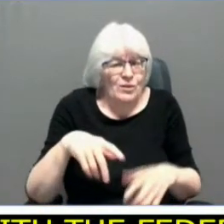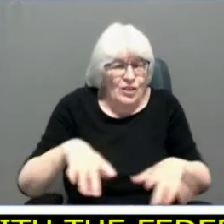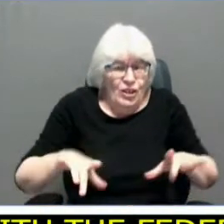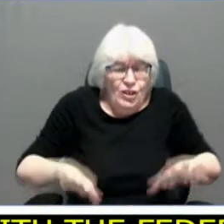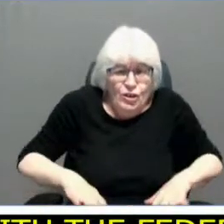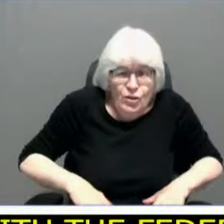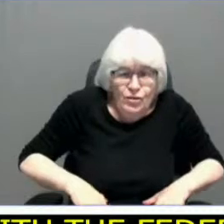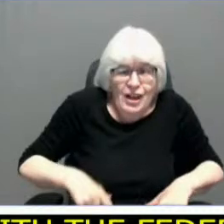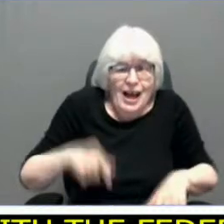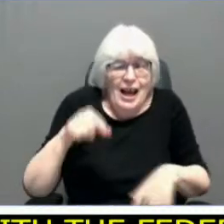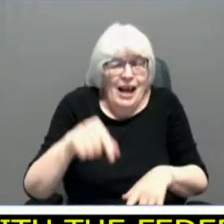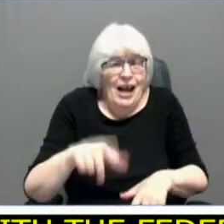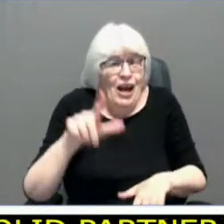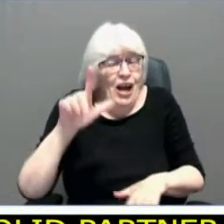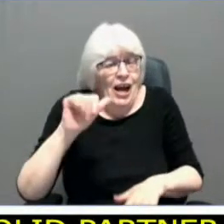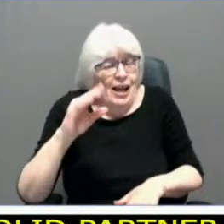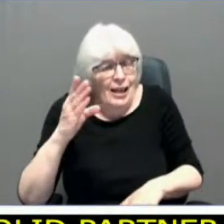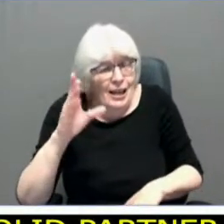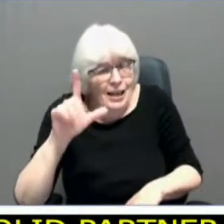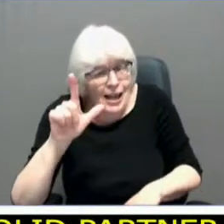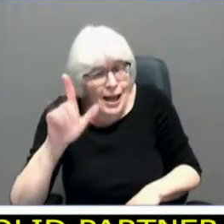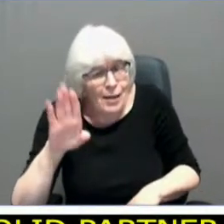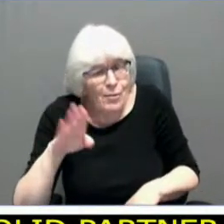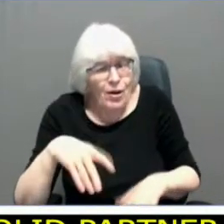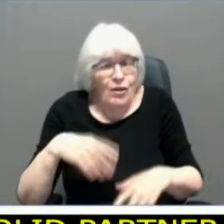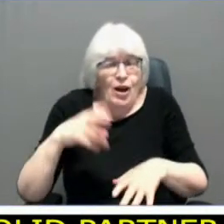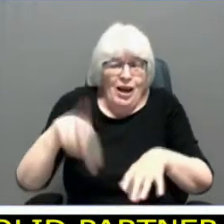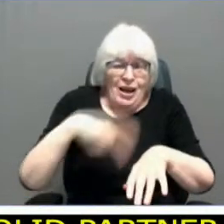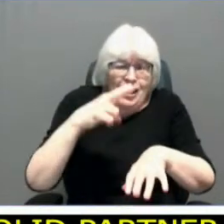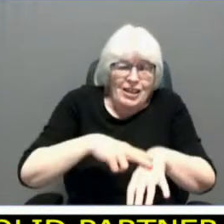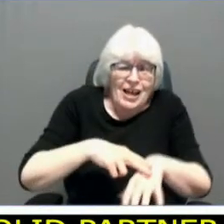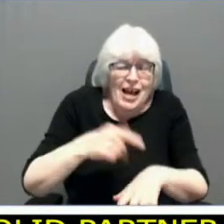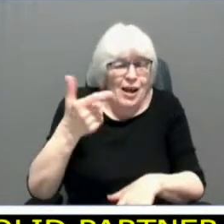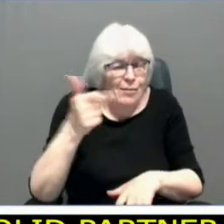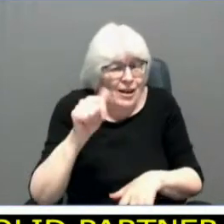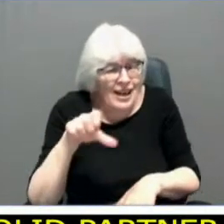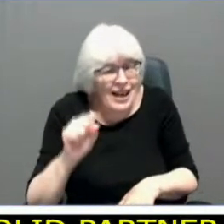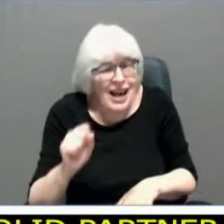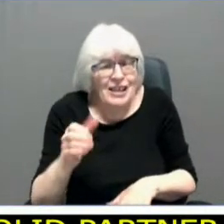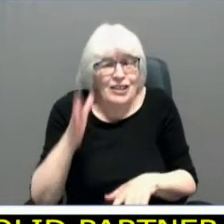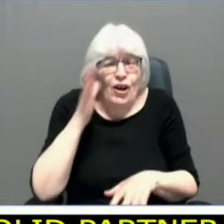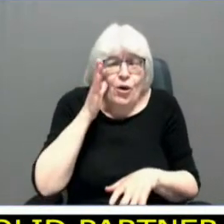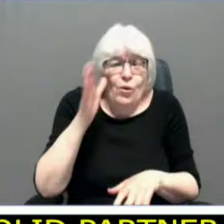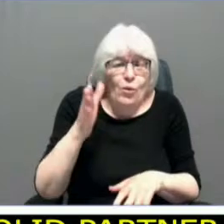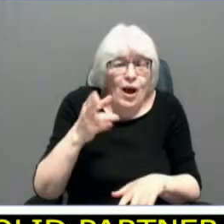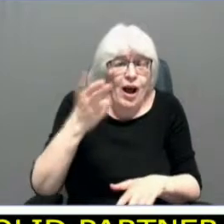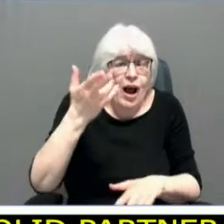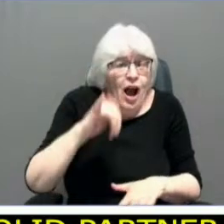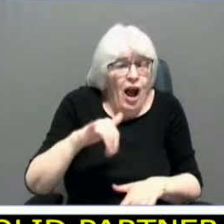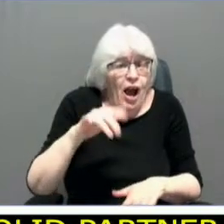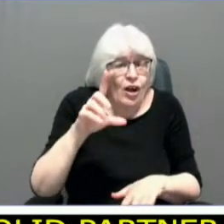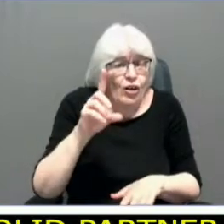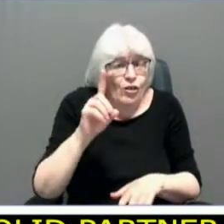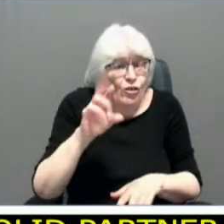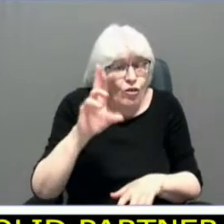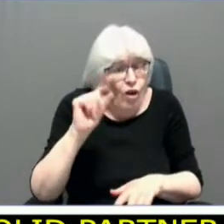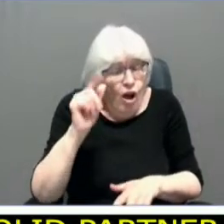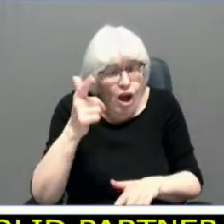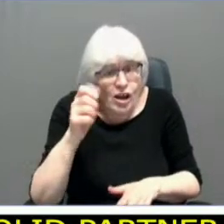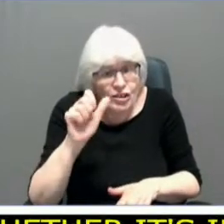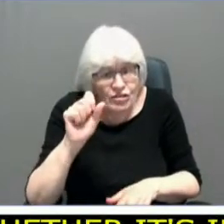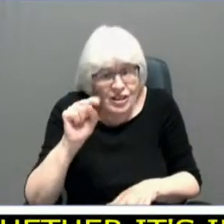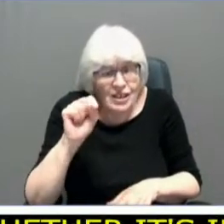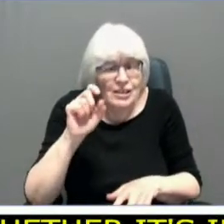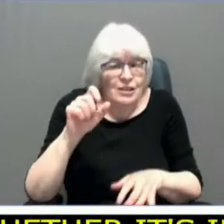oil and gas, or in the development of future hydrogen projects. If you look at the arc, we're moving from a carbon-based to gas-based